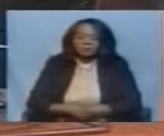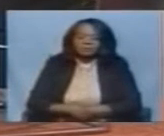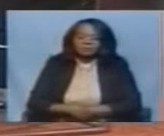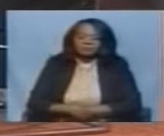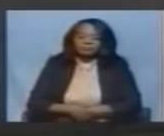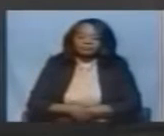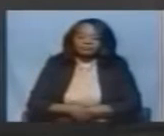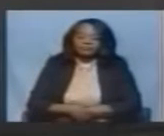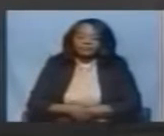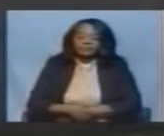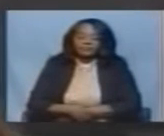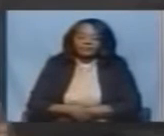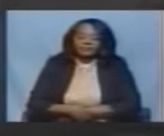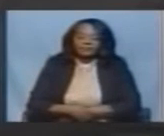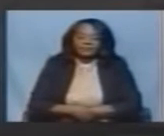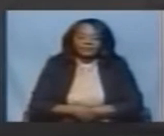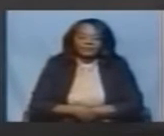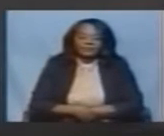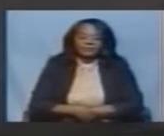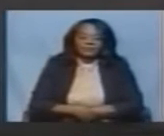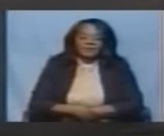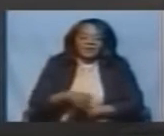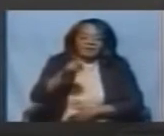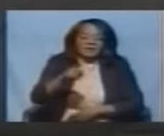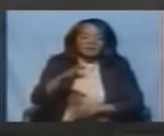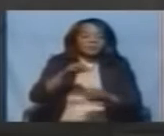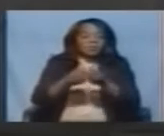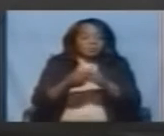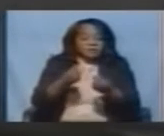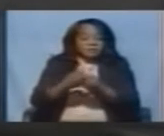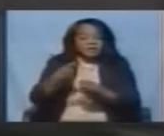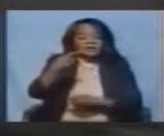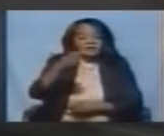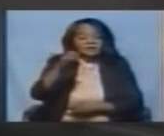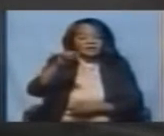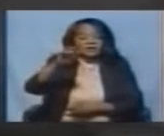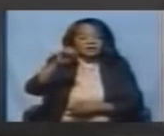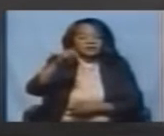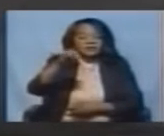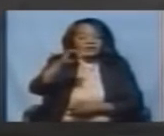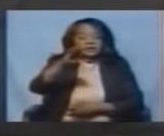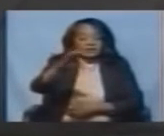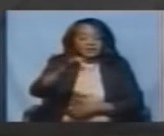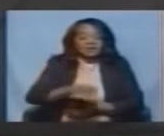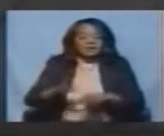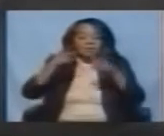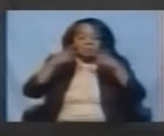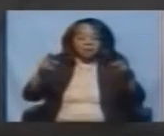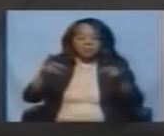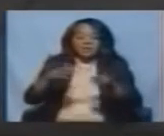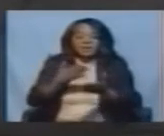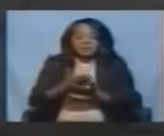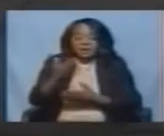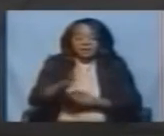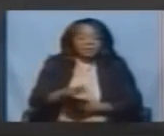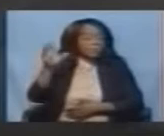that problem is endemic in the public procurement process, because you see, this is why we say, you know, we've had some people